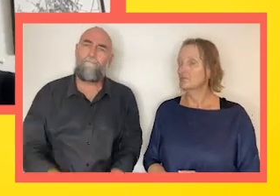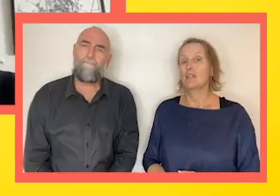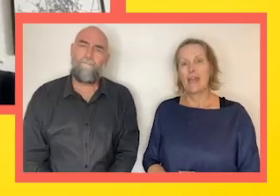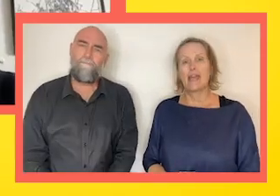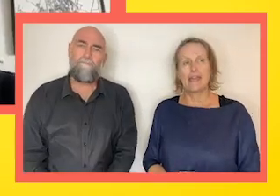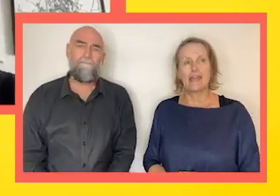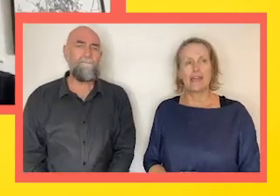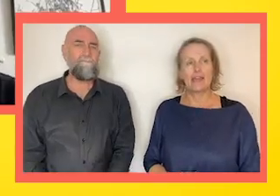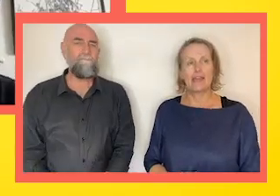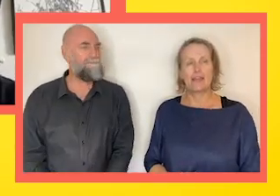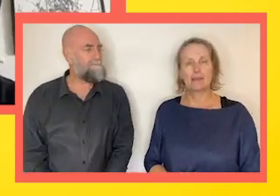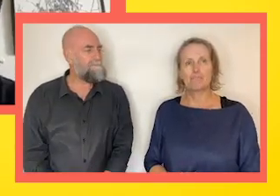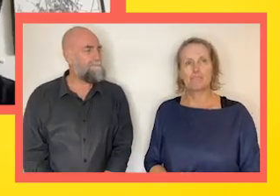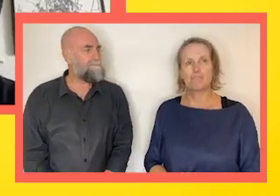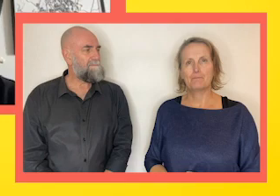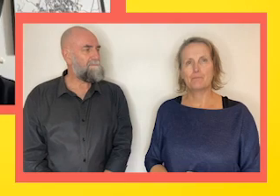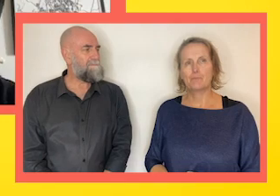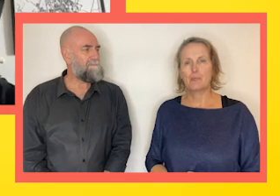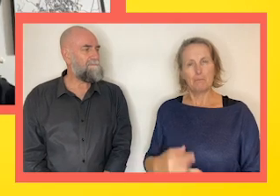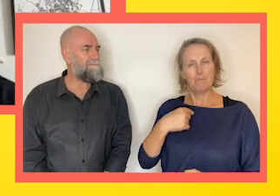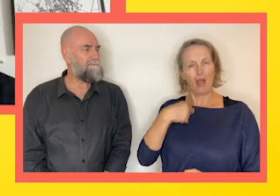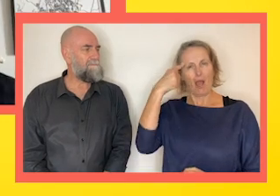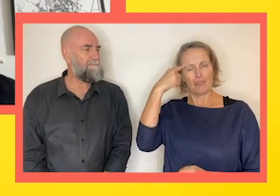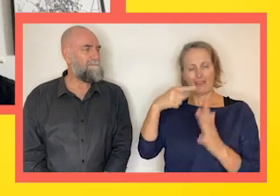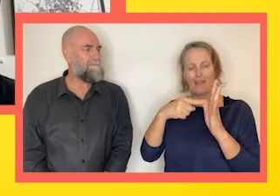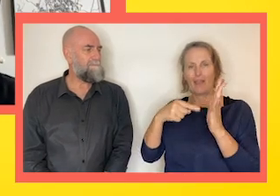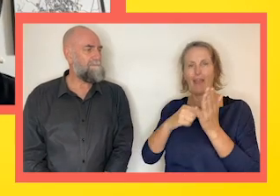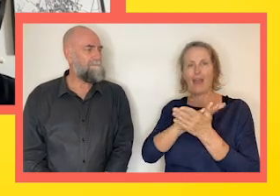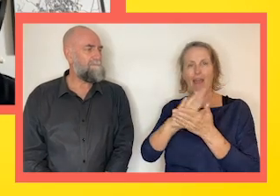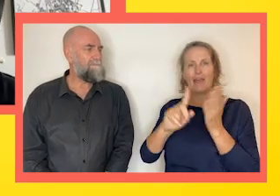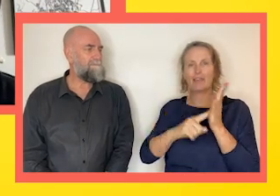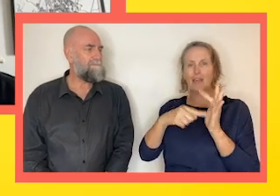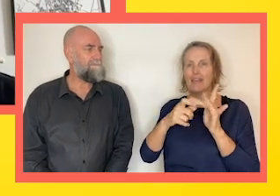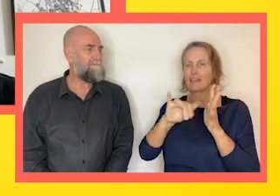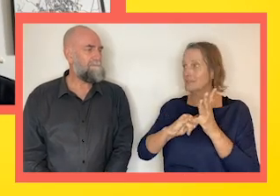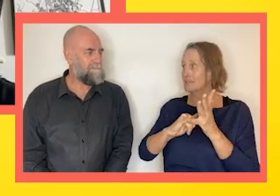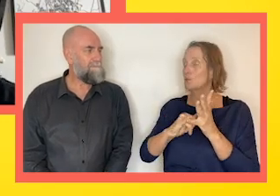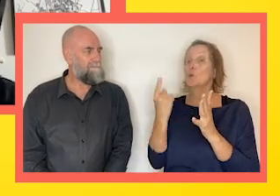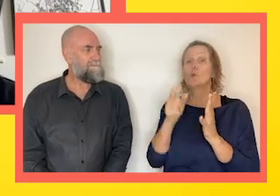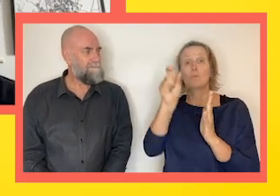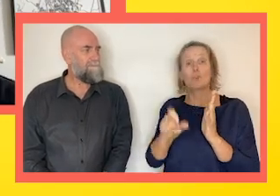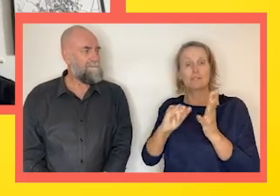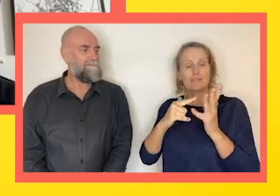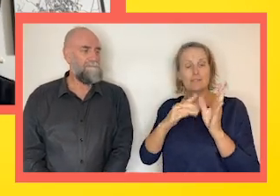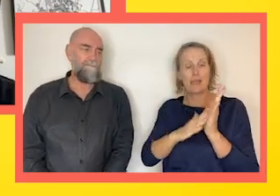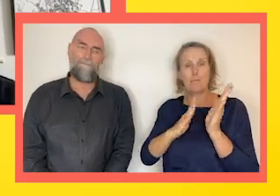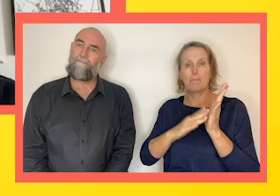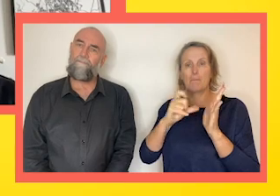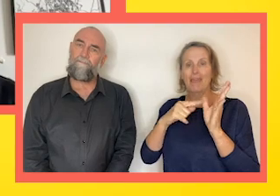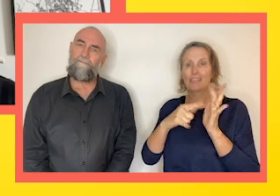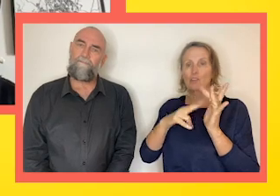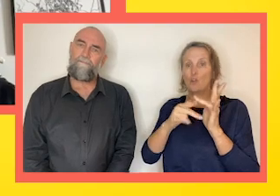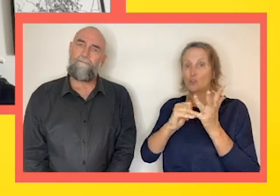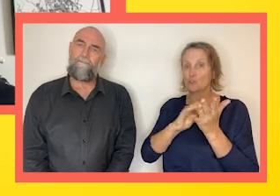mate, I'm out from the athletics. Sam McIntosh pushed an A qualifier in the T52